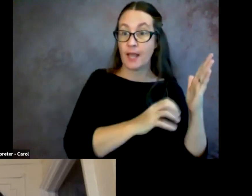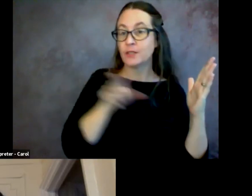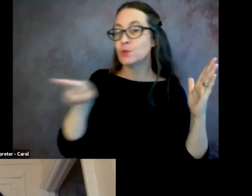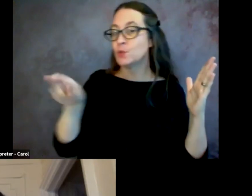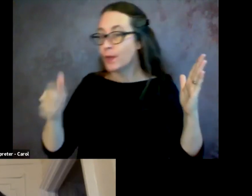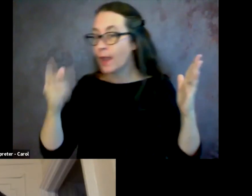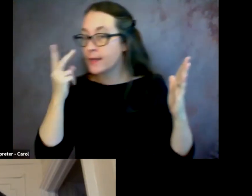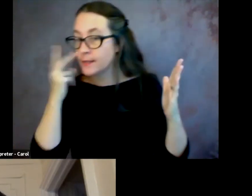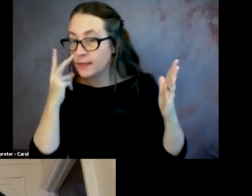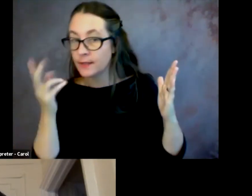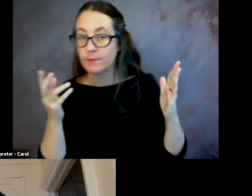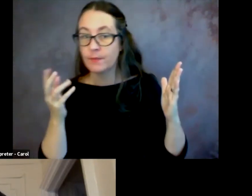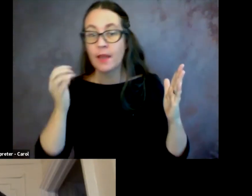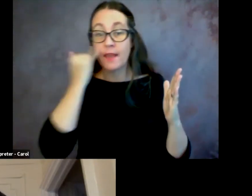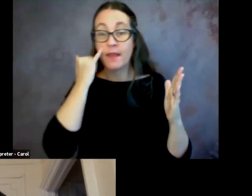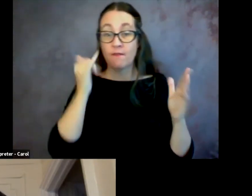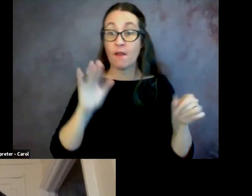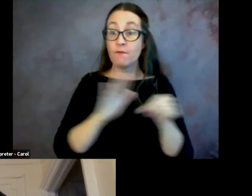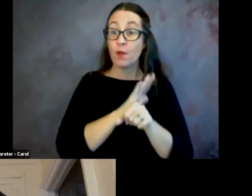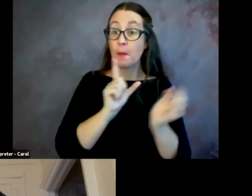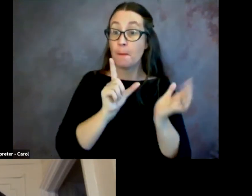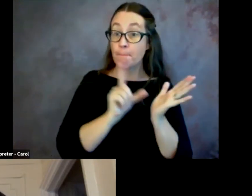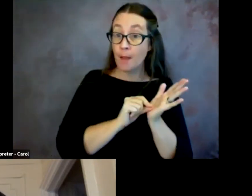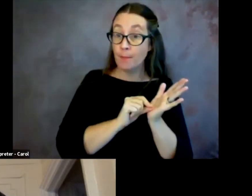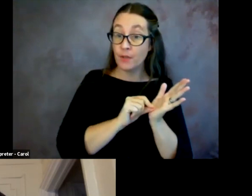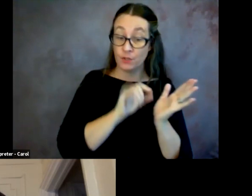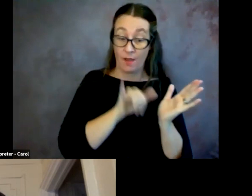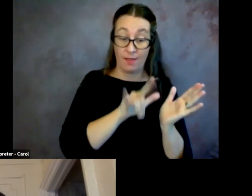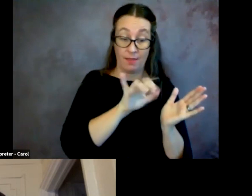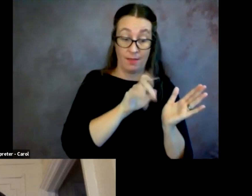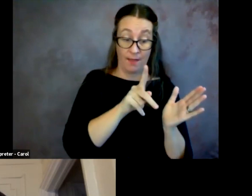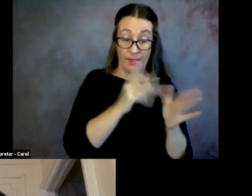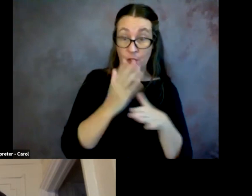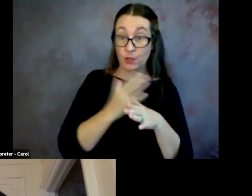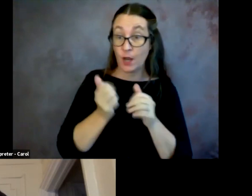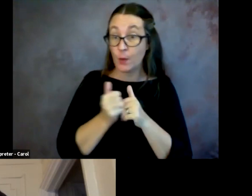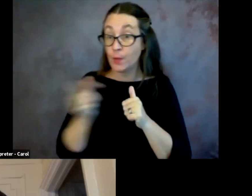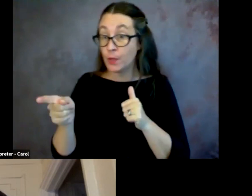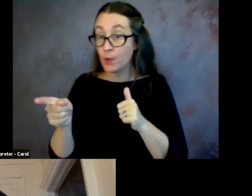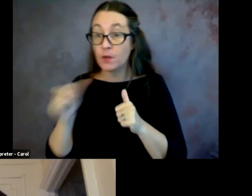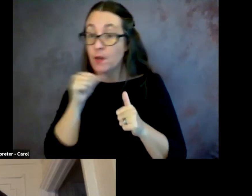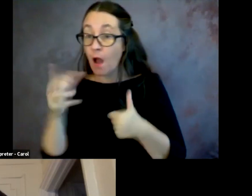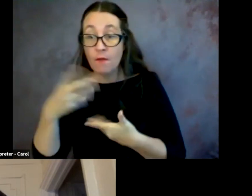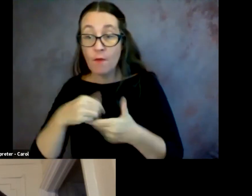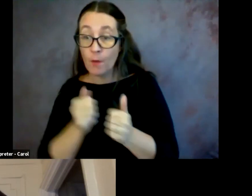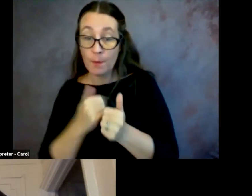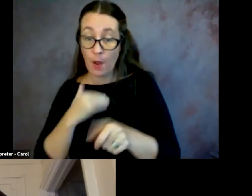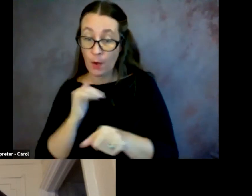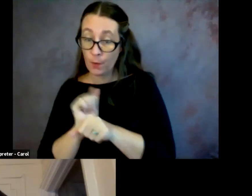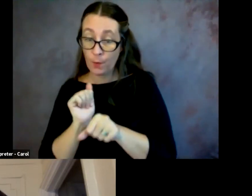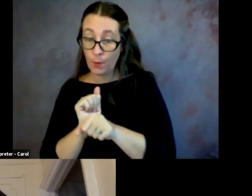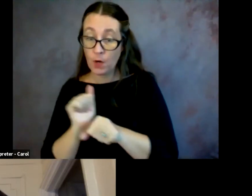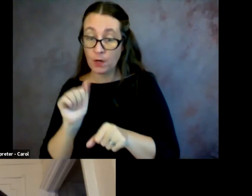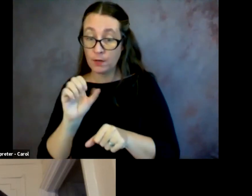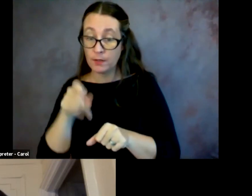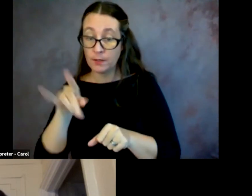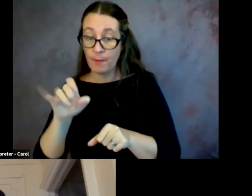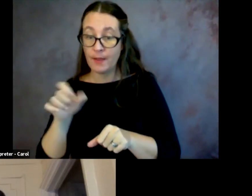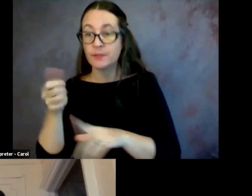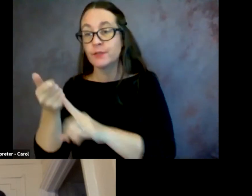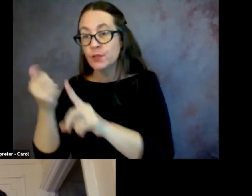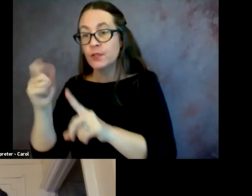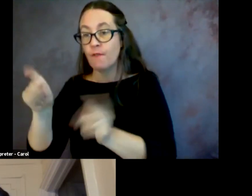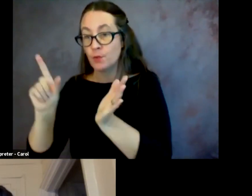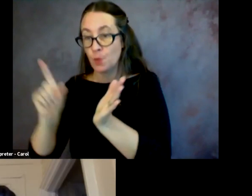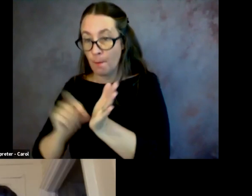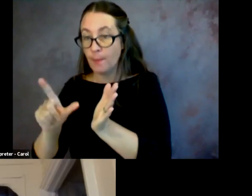if I fully publish my video and then share that link with you, and you're not a part of my workspace, then you would have to publish your video and then send me